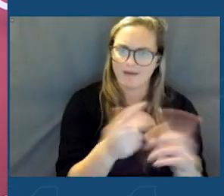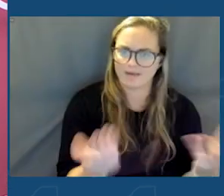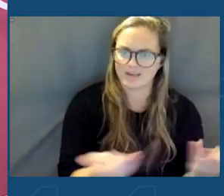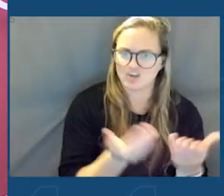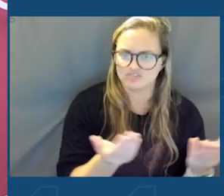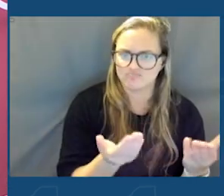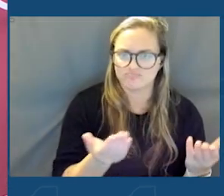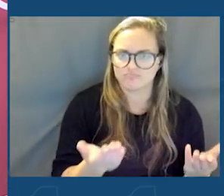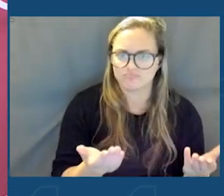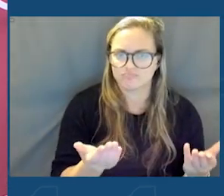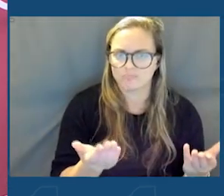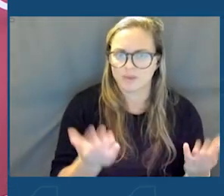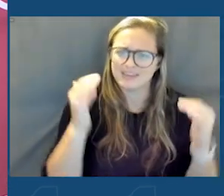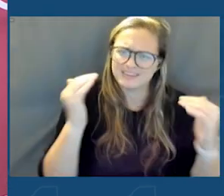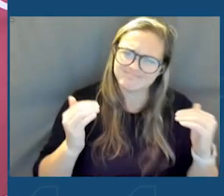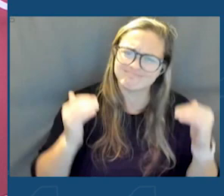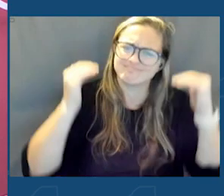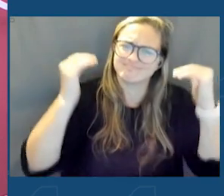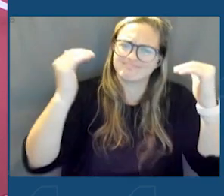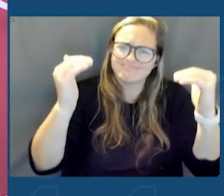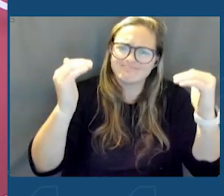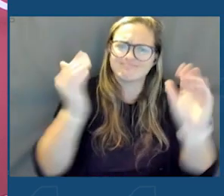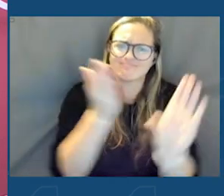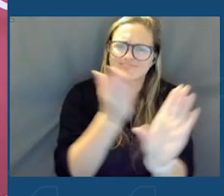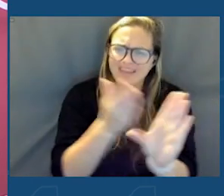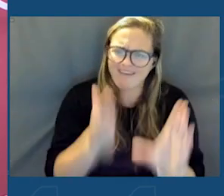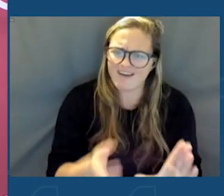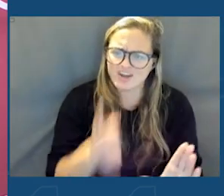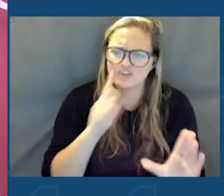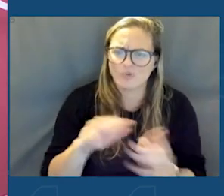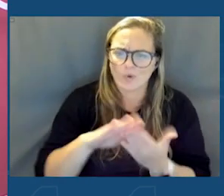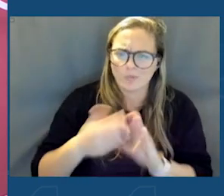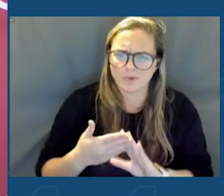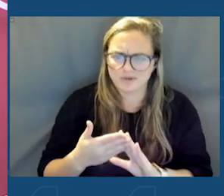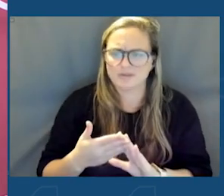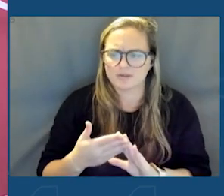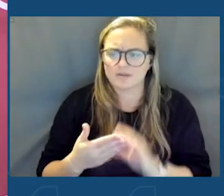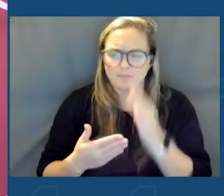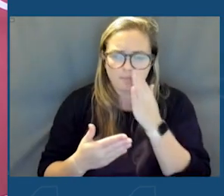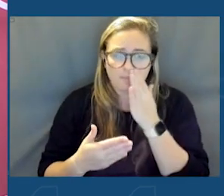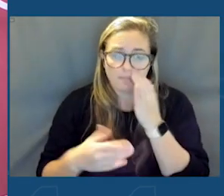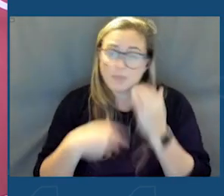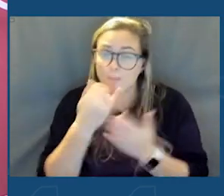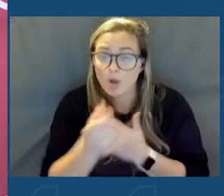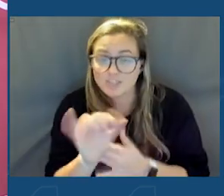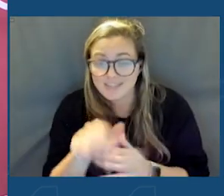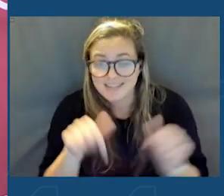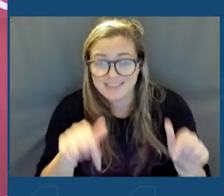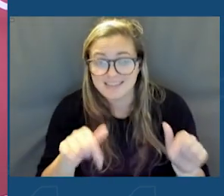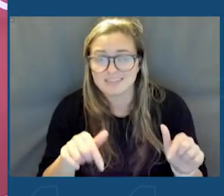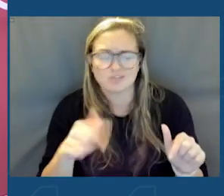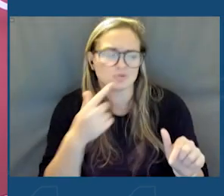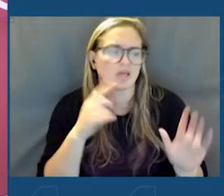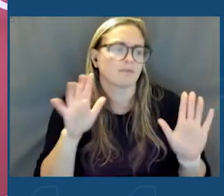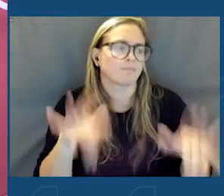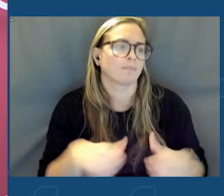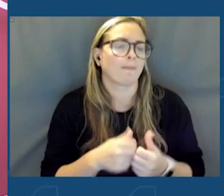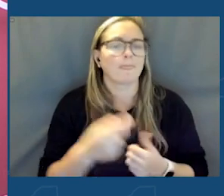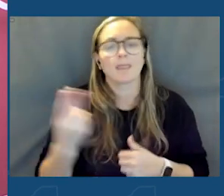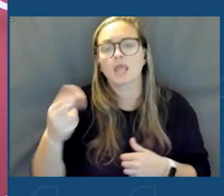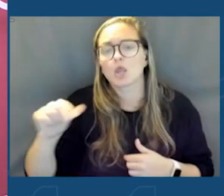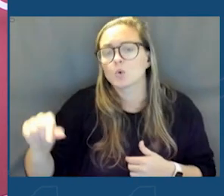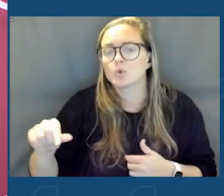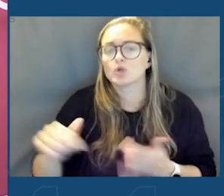it's elevating the psychology of a community as well. That's what you do with a project like this. You say, it's the headquarters of the